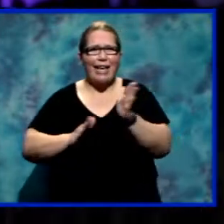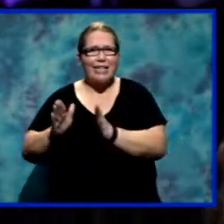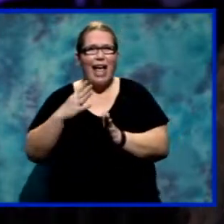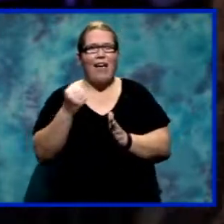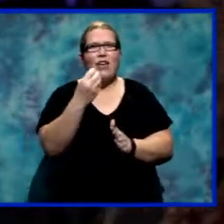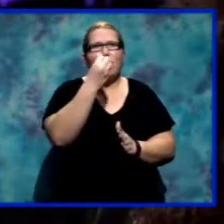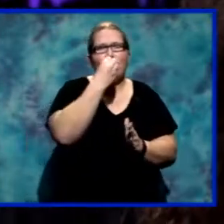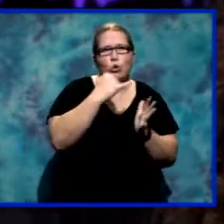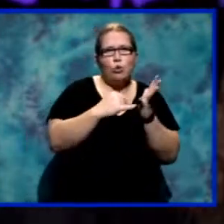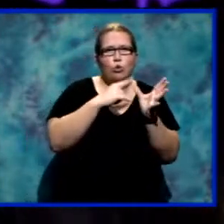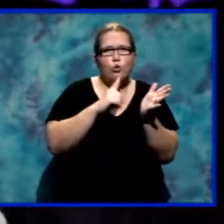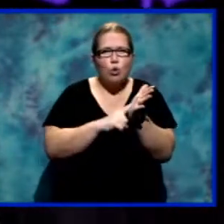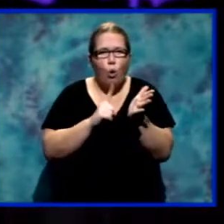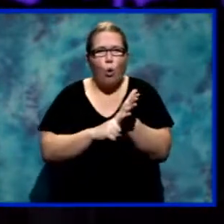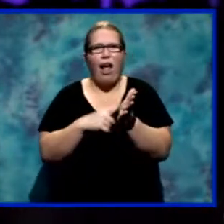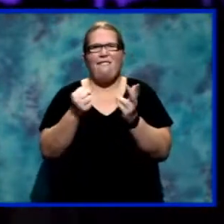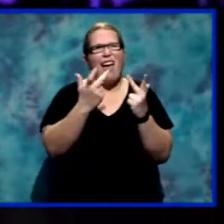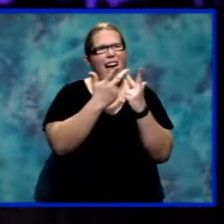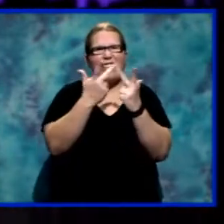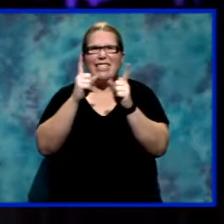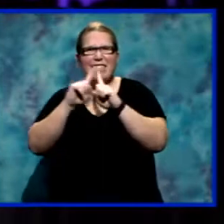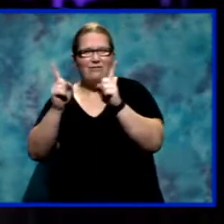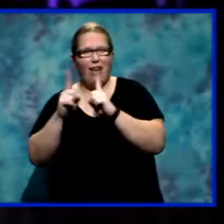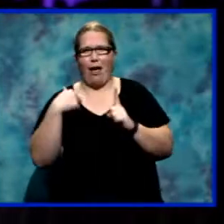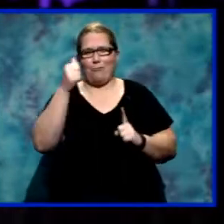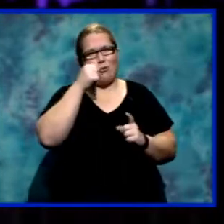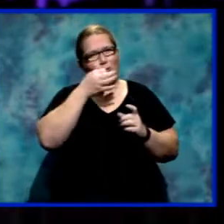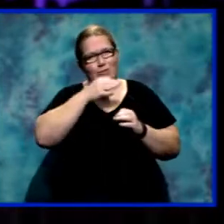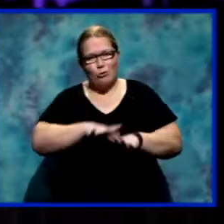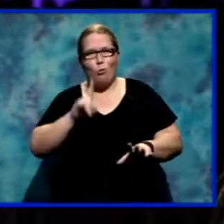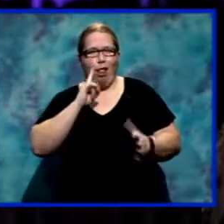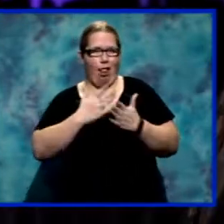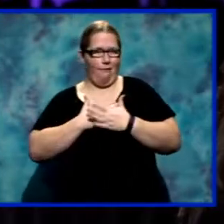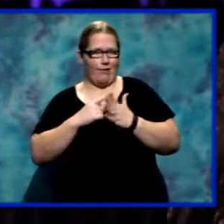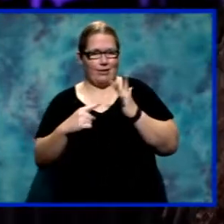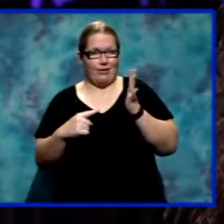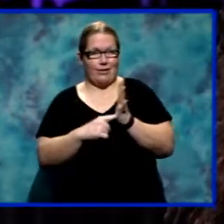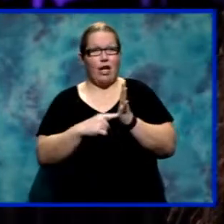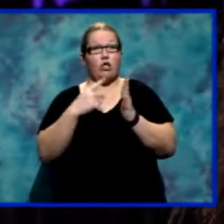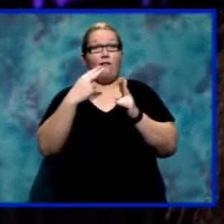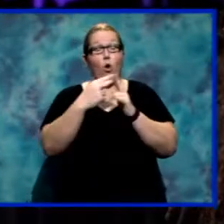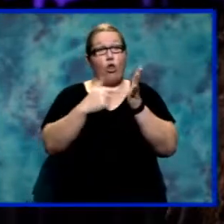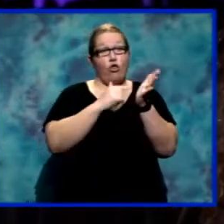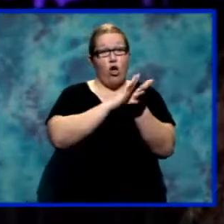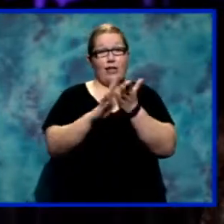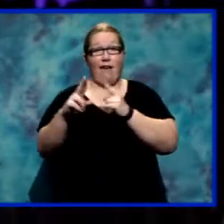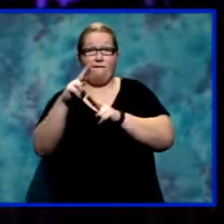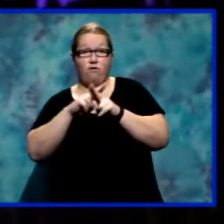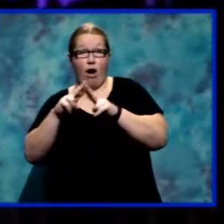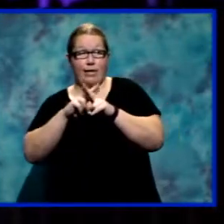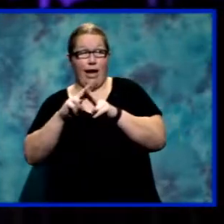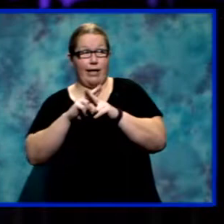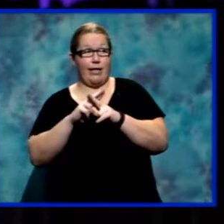food stall, they'll have other stuff. I'm sure the kids will love this. So for Thursday and Friday,